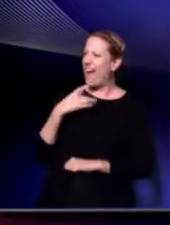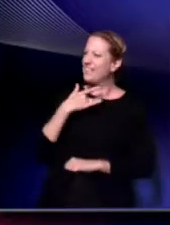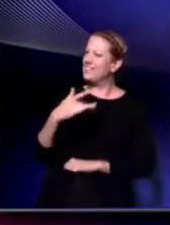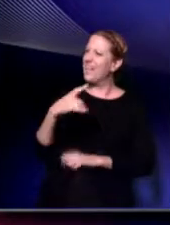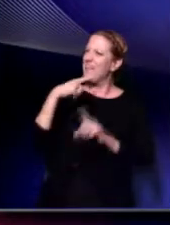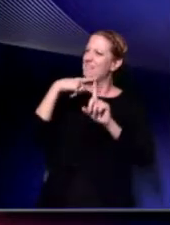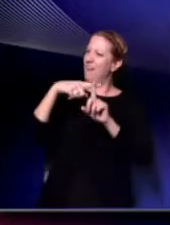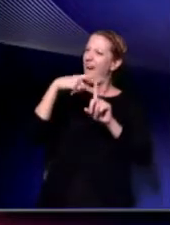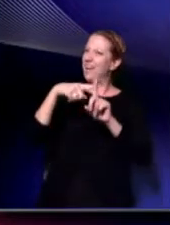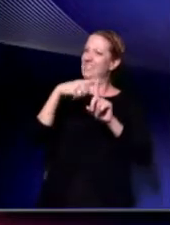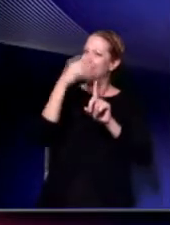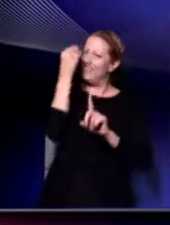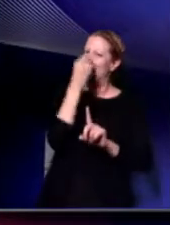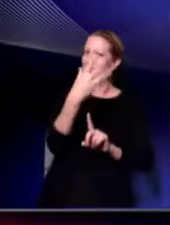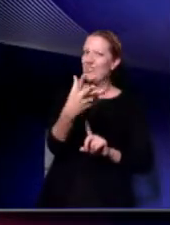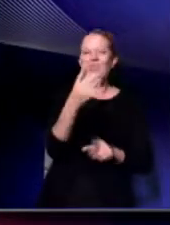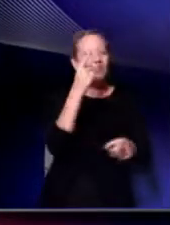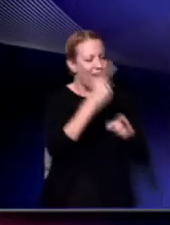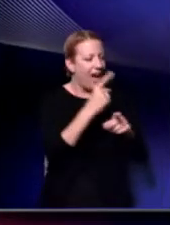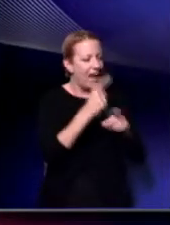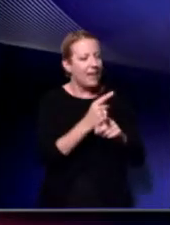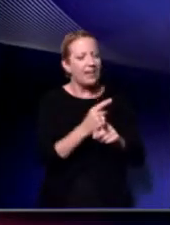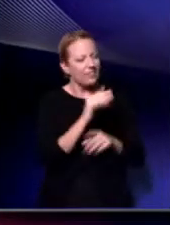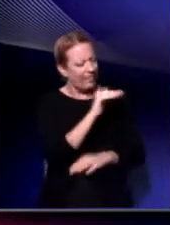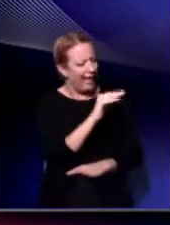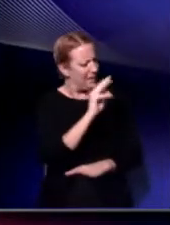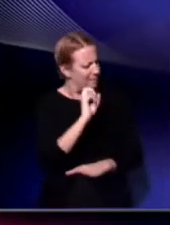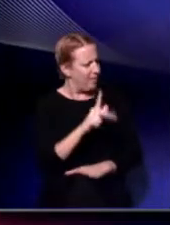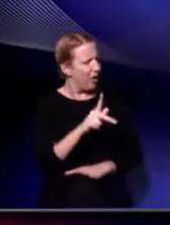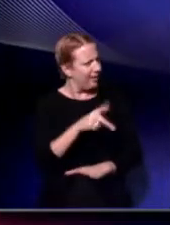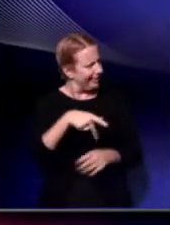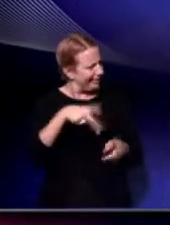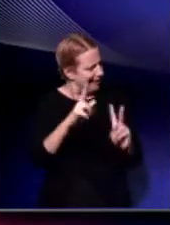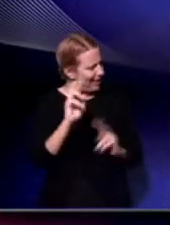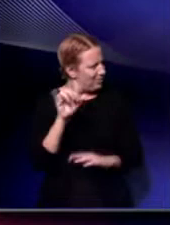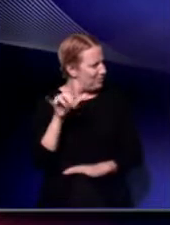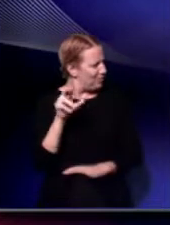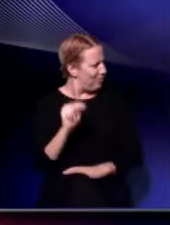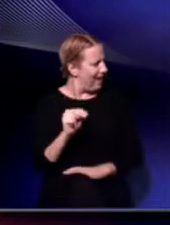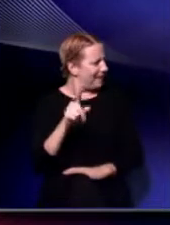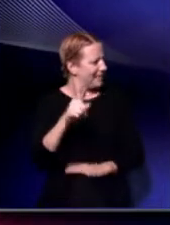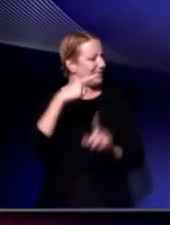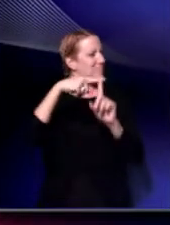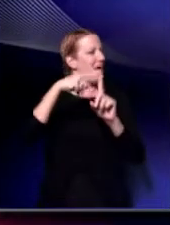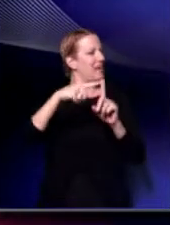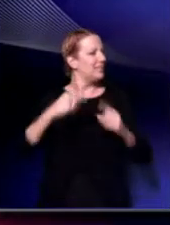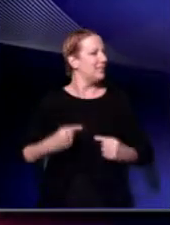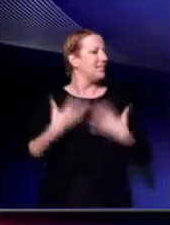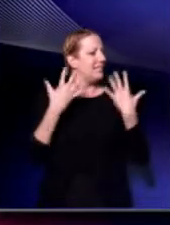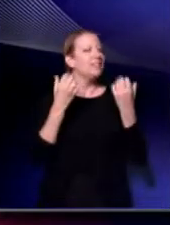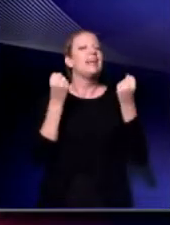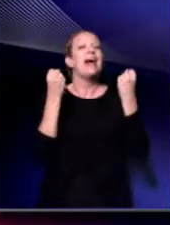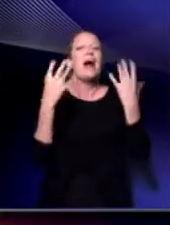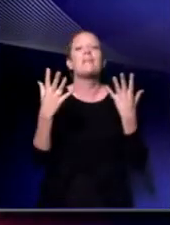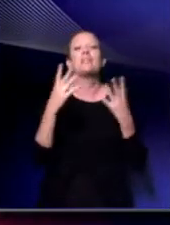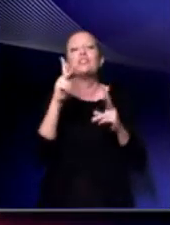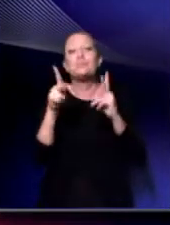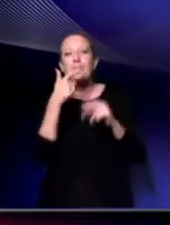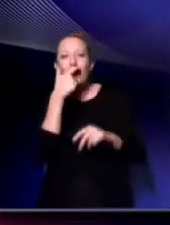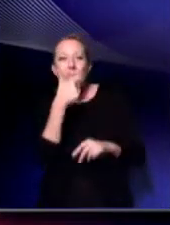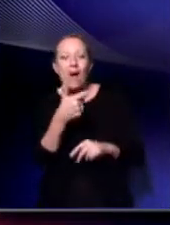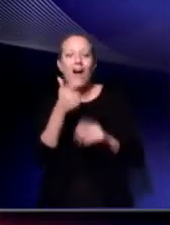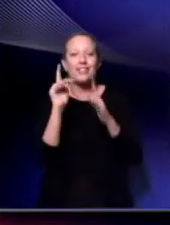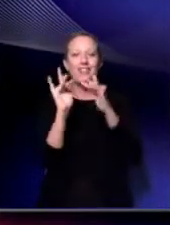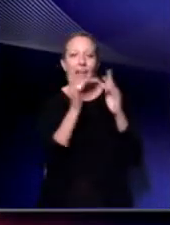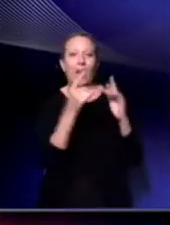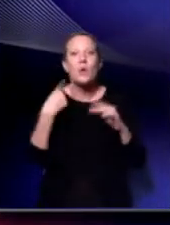whole point. Actually, that's what they said. They said, "Come on, Mark, get Ryan here. He brings us all the how much traffic we're getting." Exactly. We're